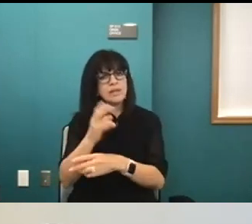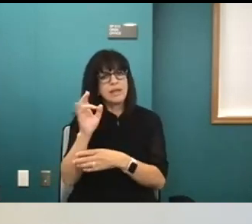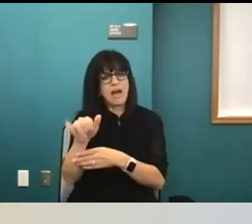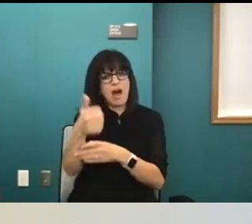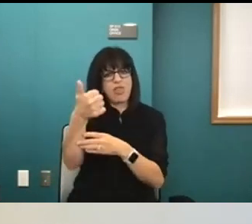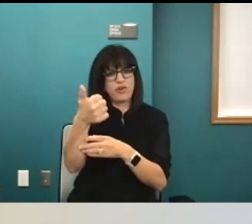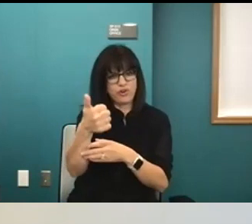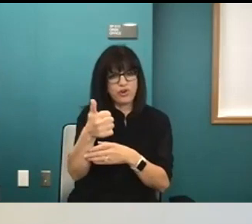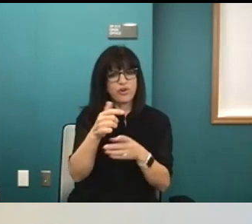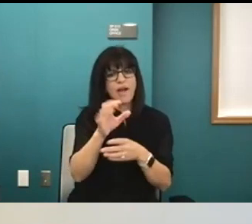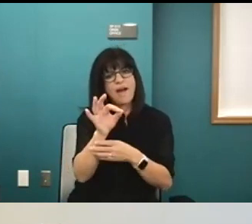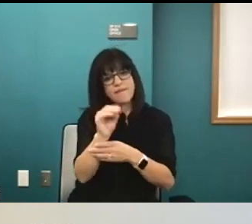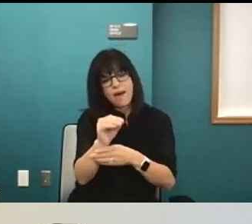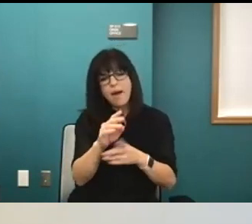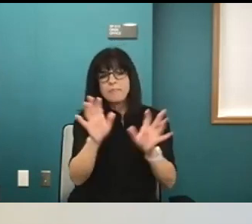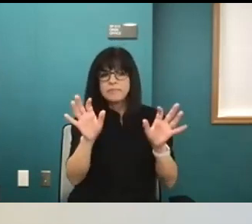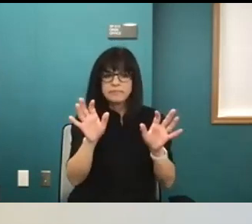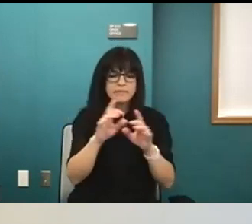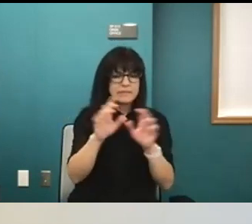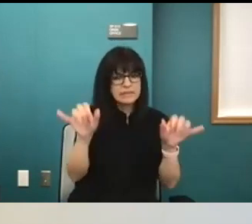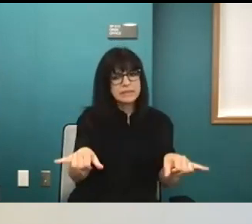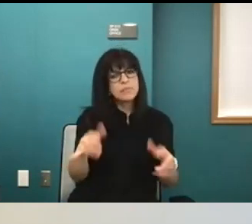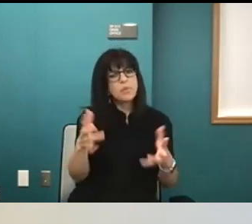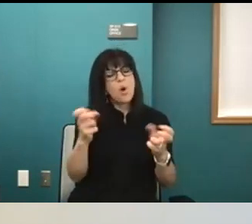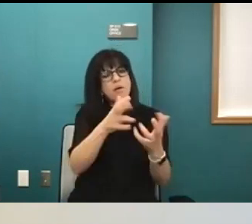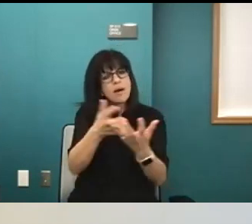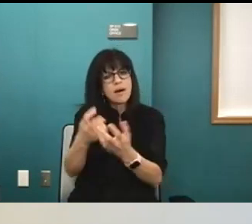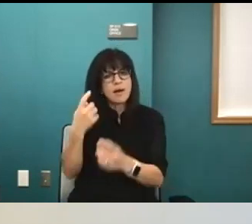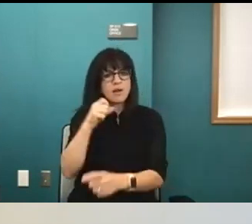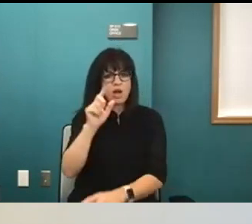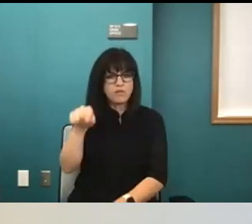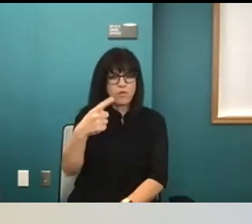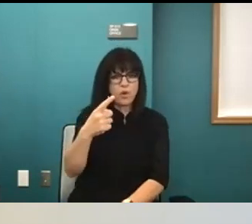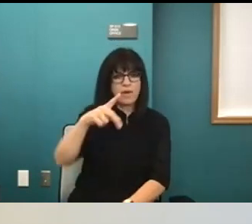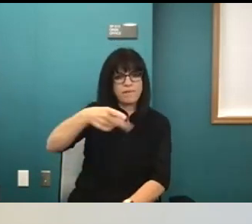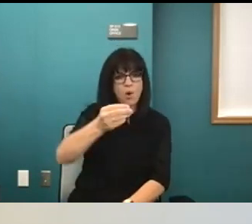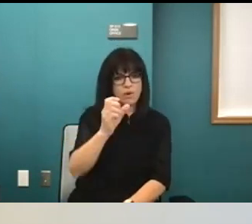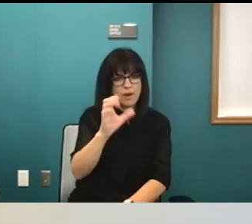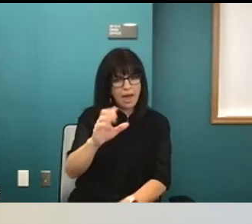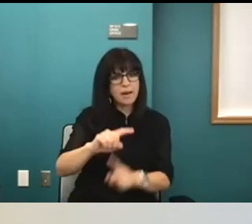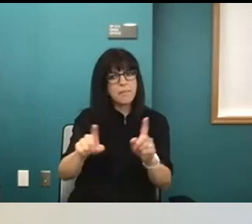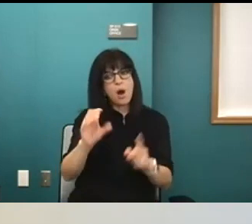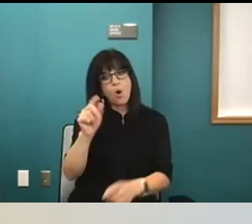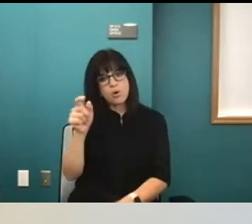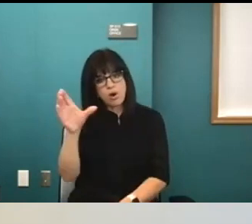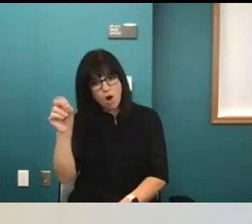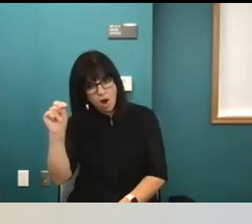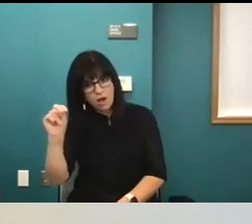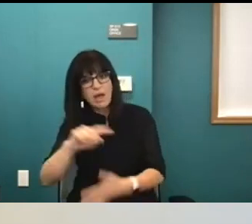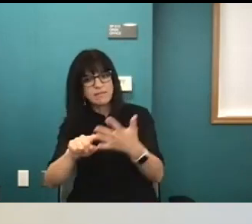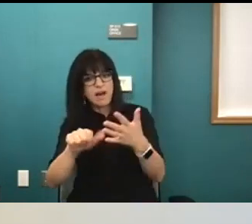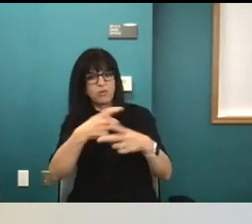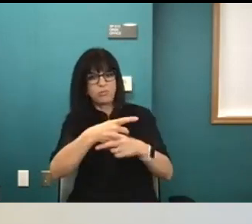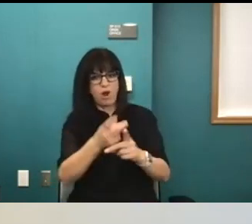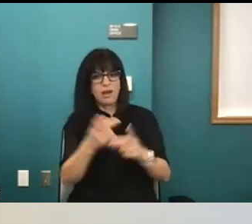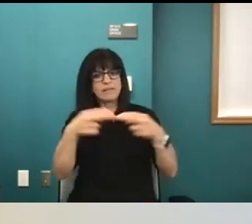that we provide compatibility, not only just for the Phonak FM products, but also the Oticon FM products as well. So we have slides